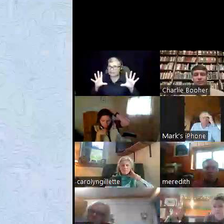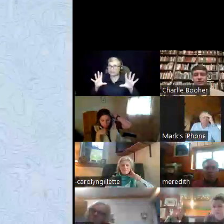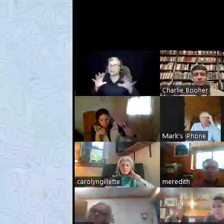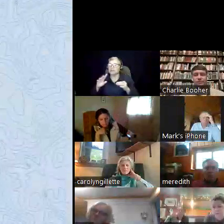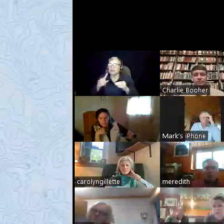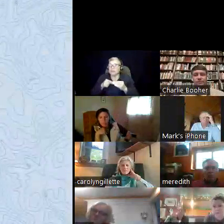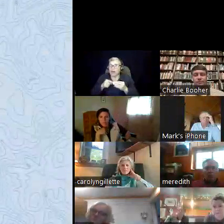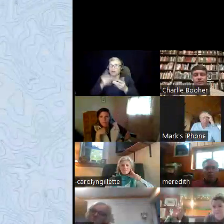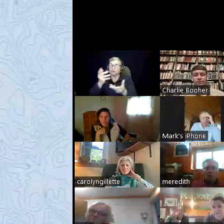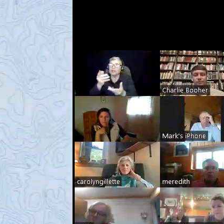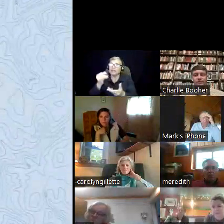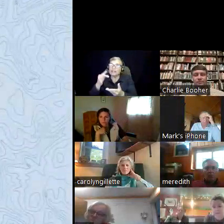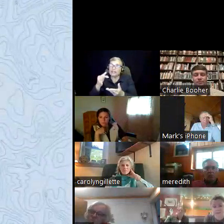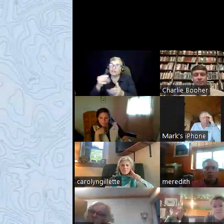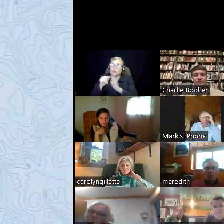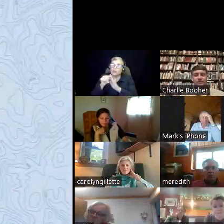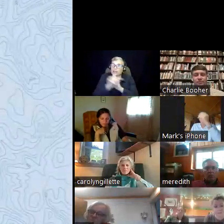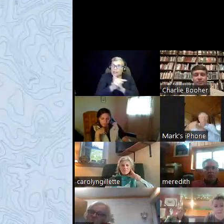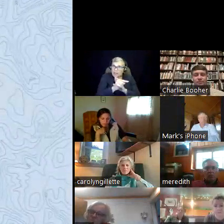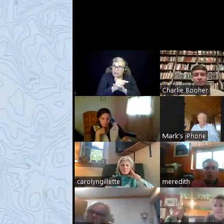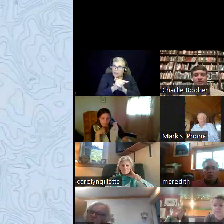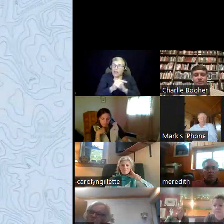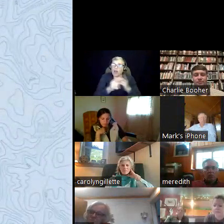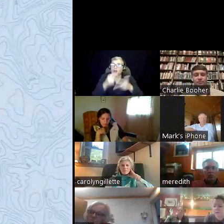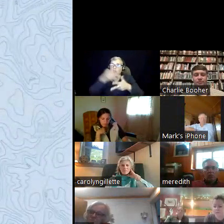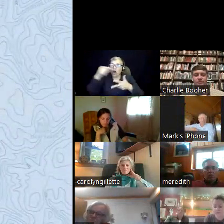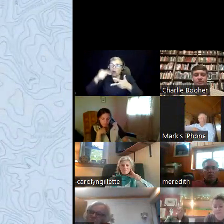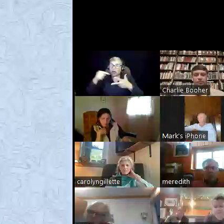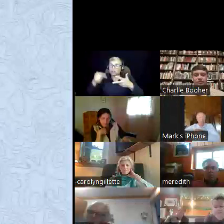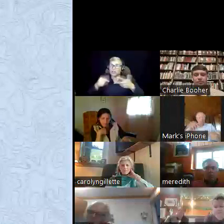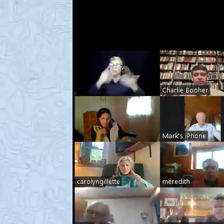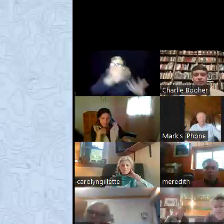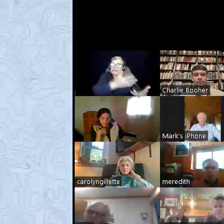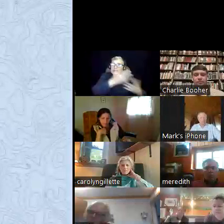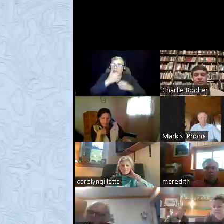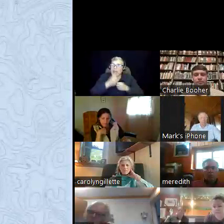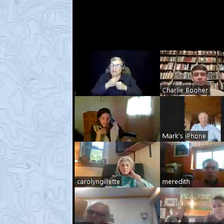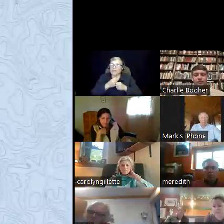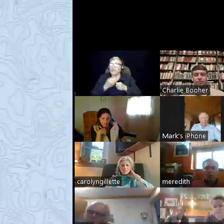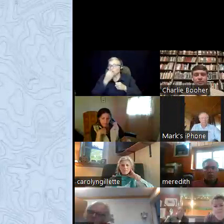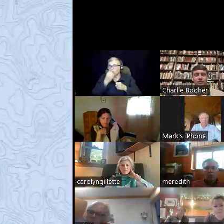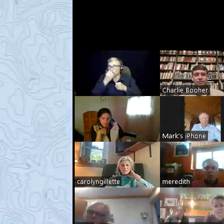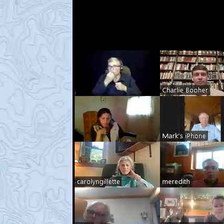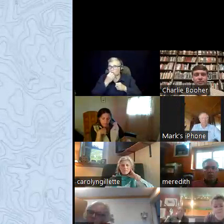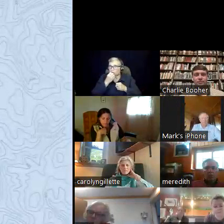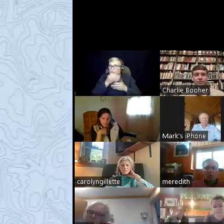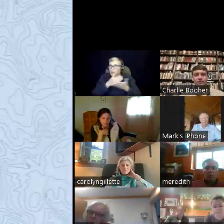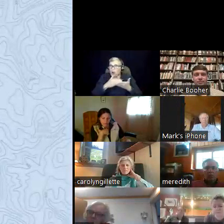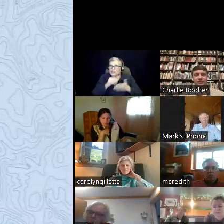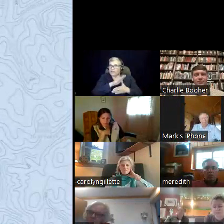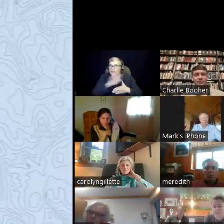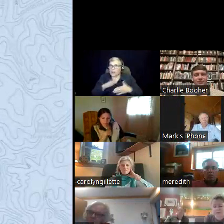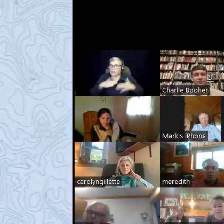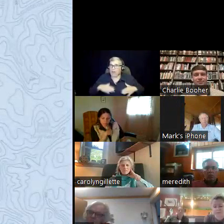from the field should you harvest any of these large carnivores. Part of that is you know, a much deeper sort of